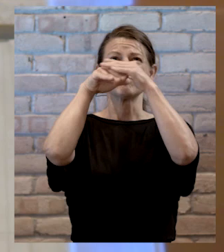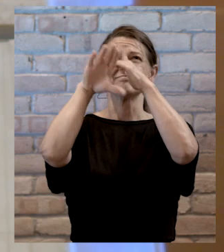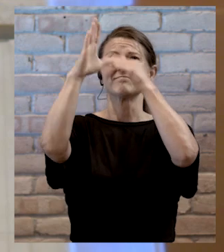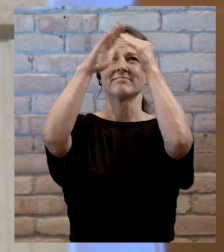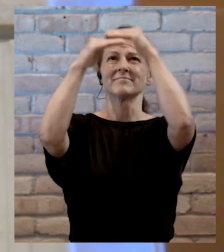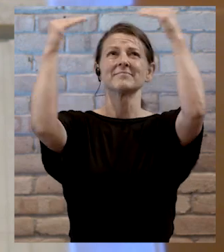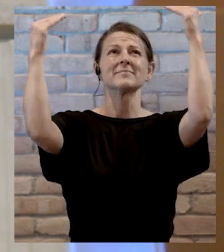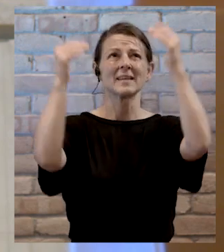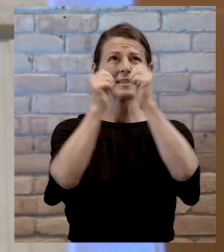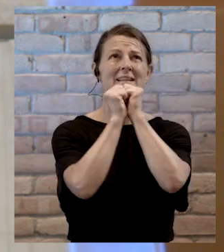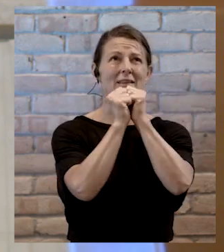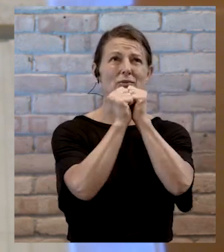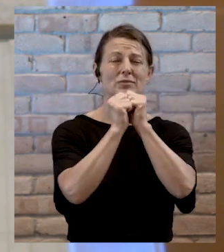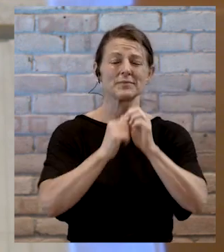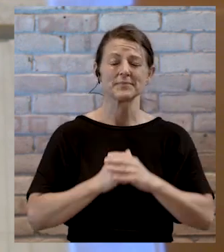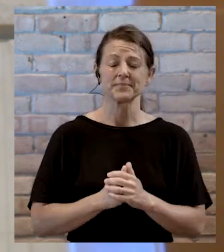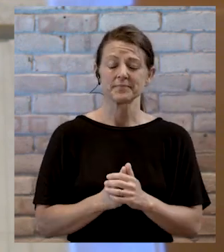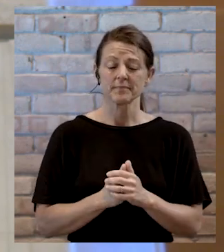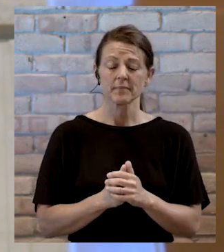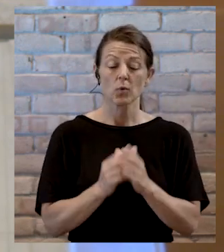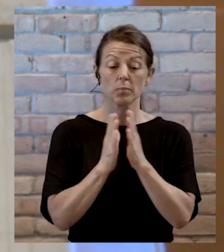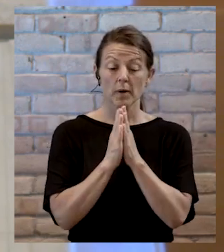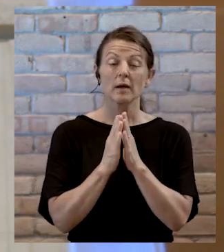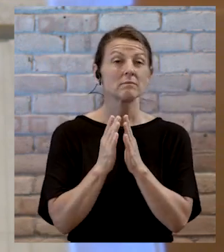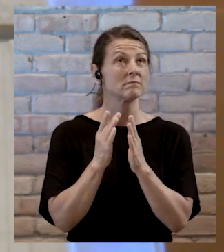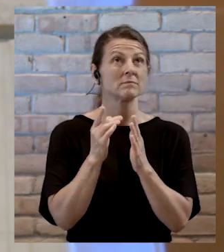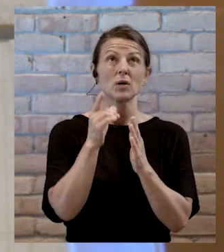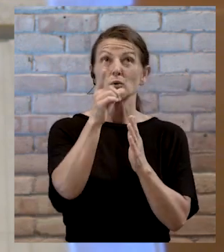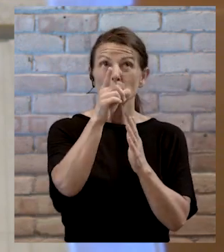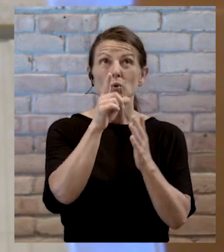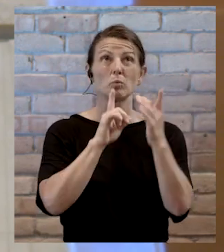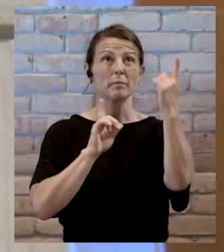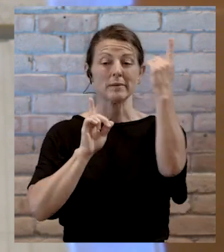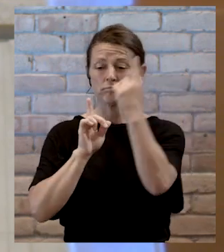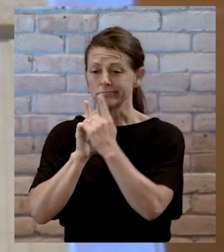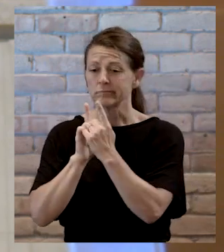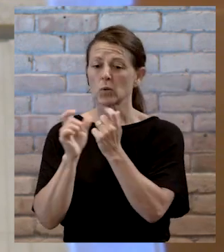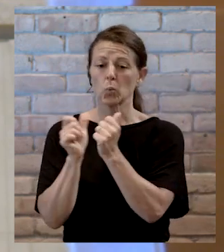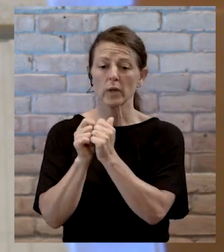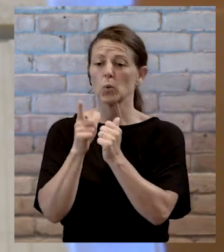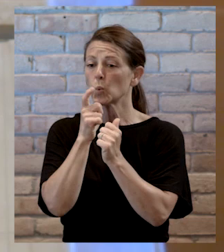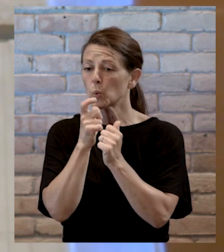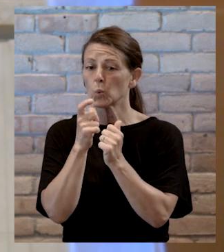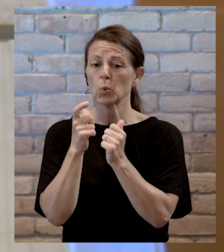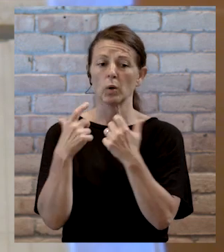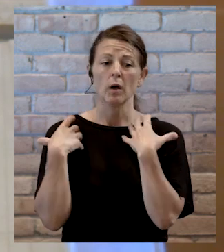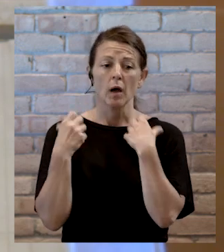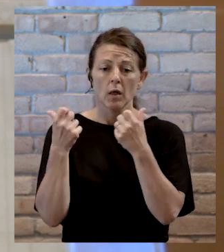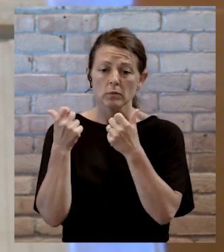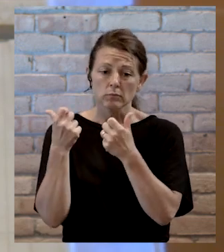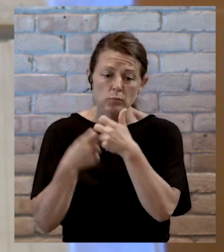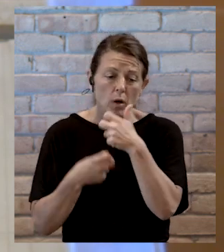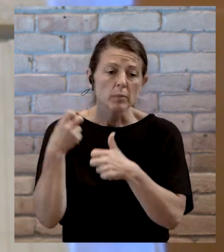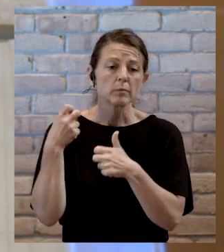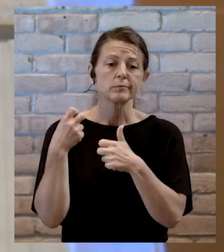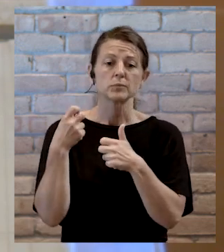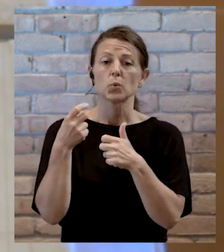Lord, we pray that you would be with those who are struggling with their health, those who are awaiting surgeries in the coming